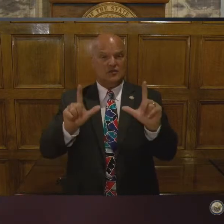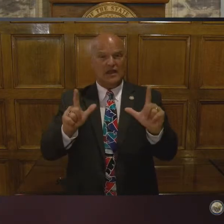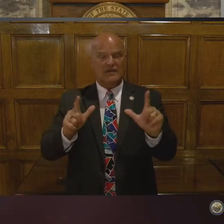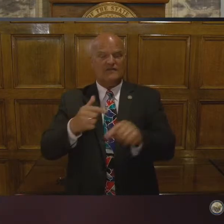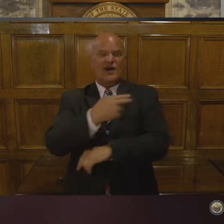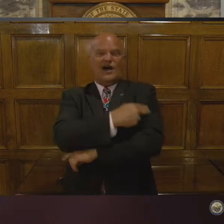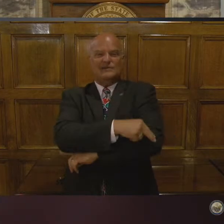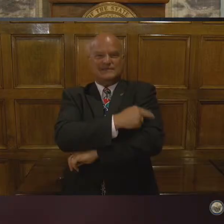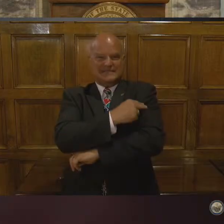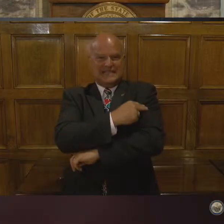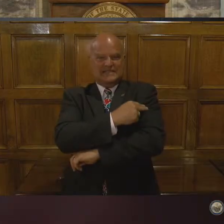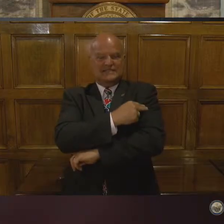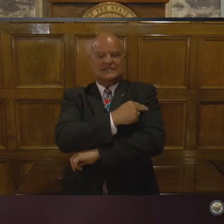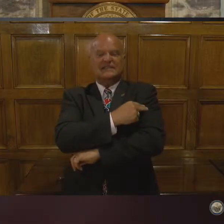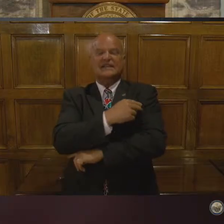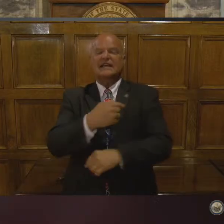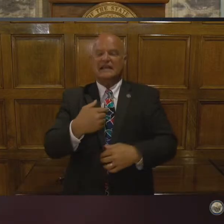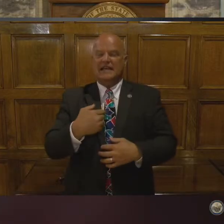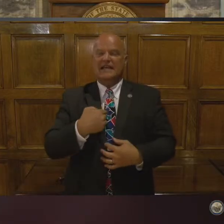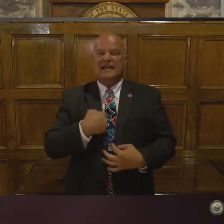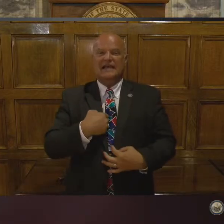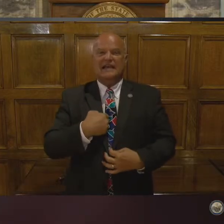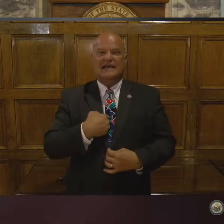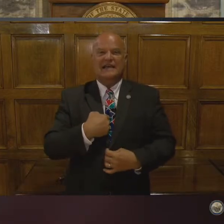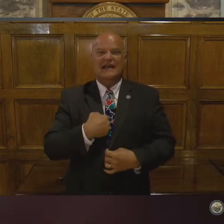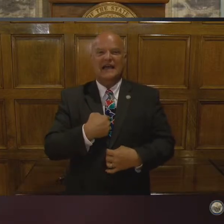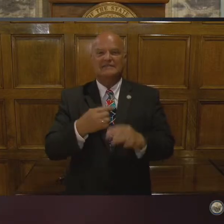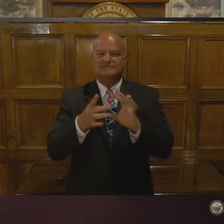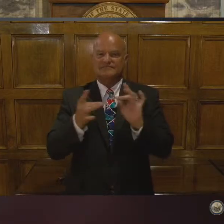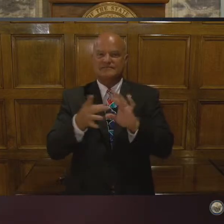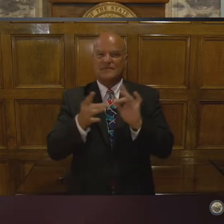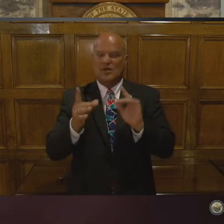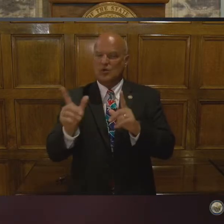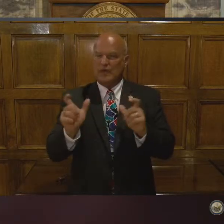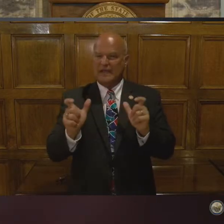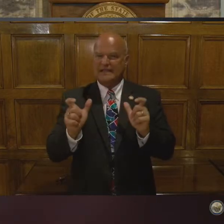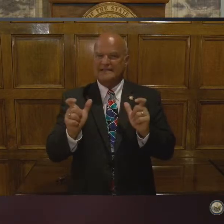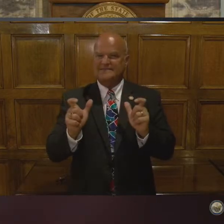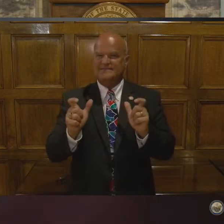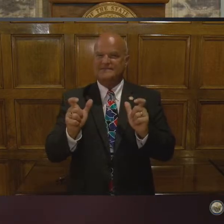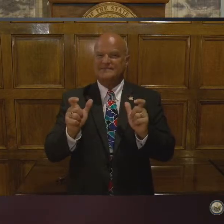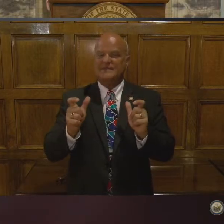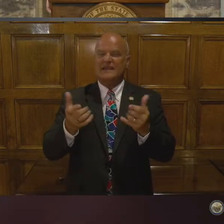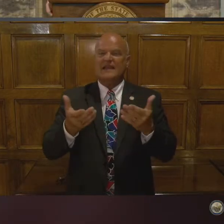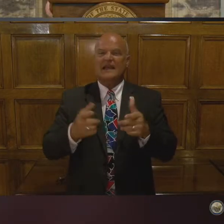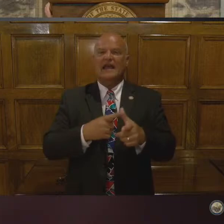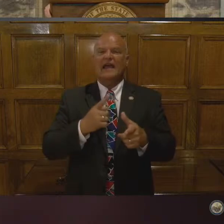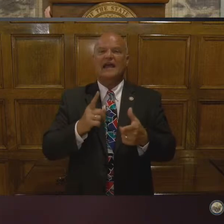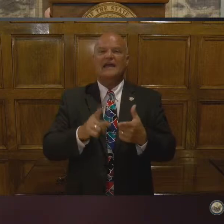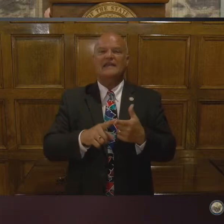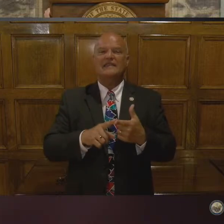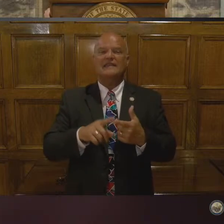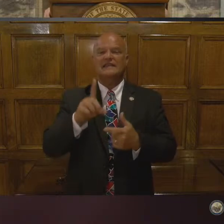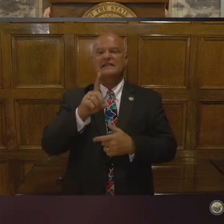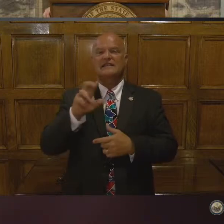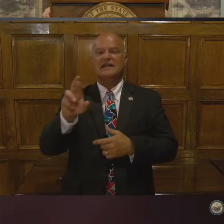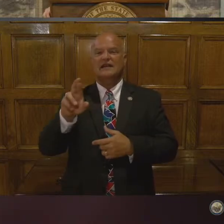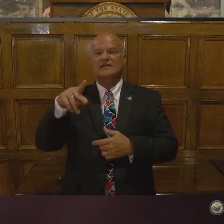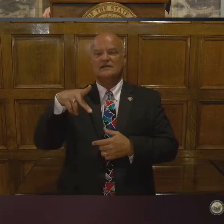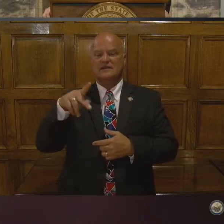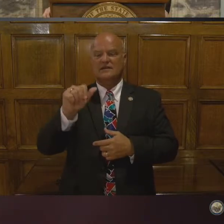on hospitalizations, and I'm going to cover this quickly, and then I'm going to let Dr.